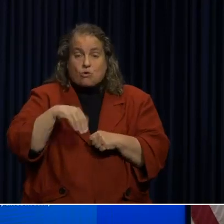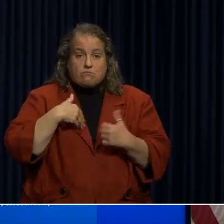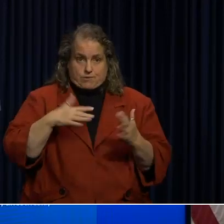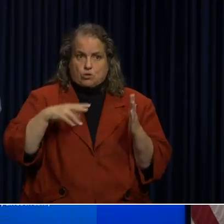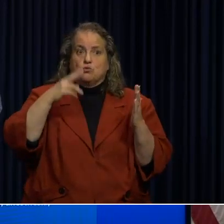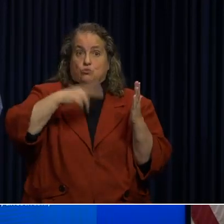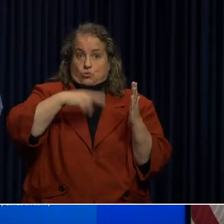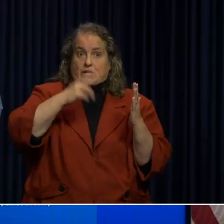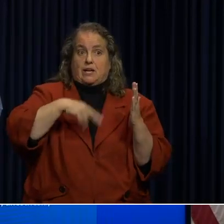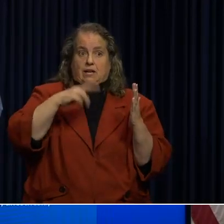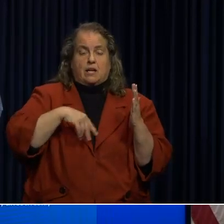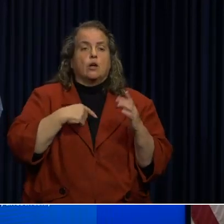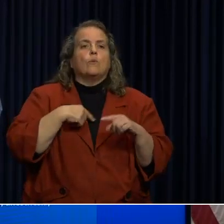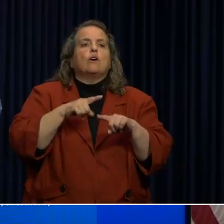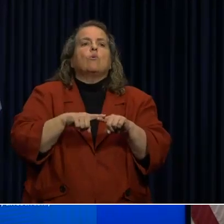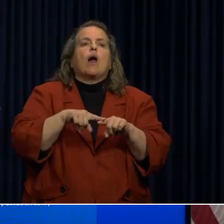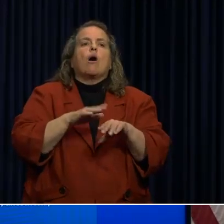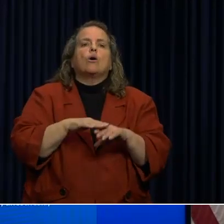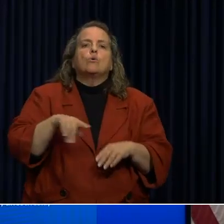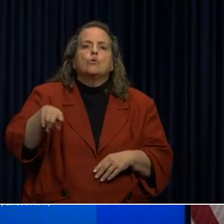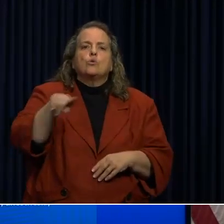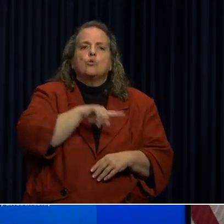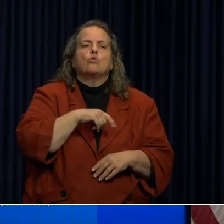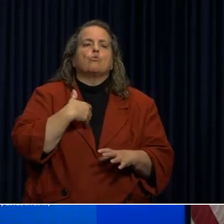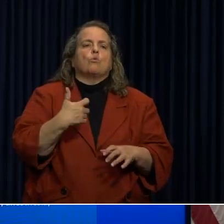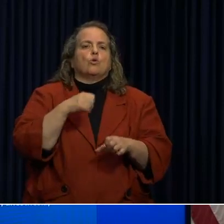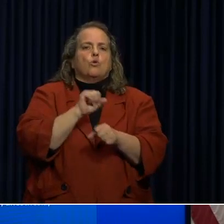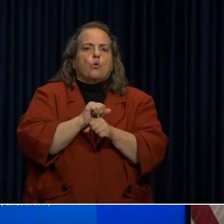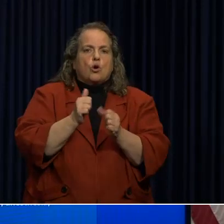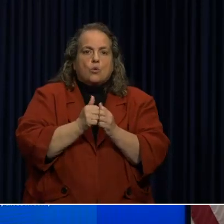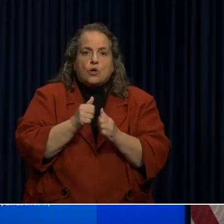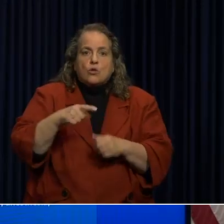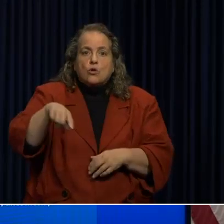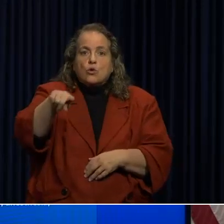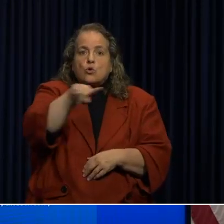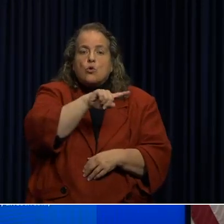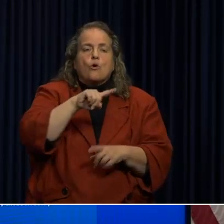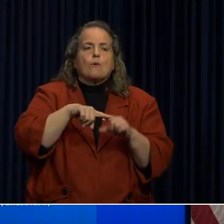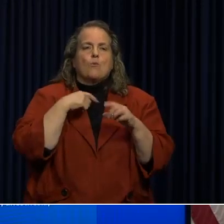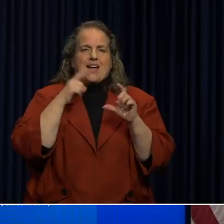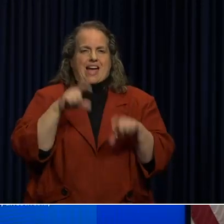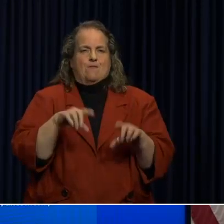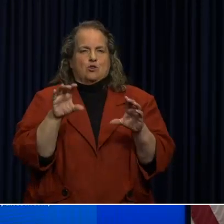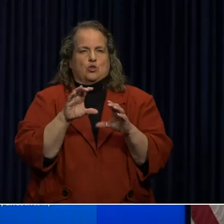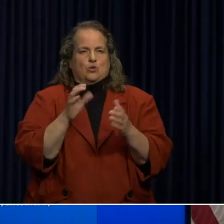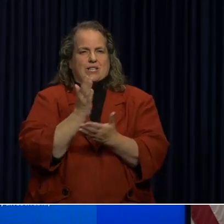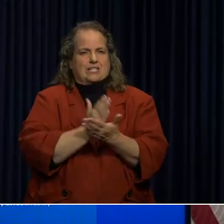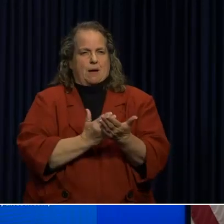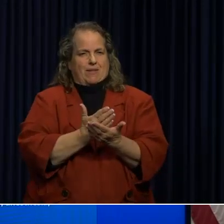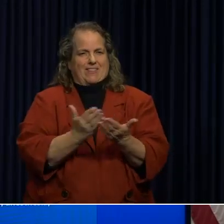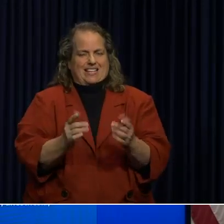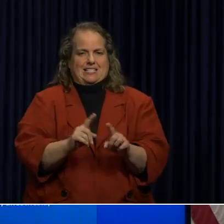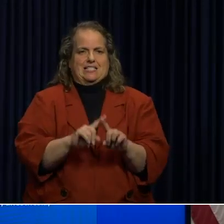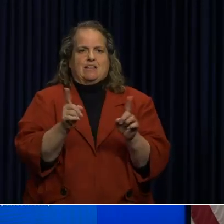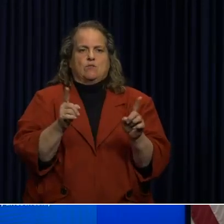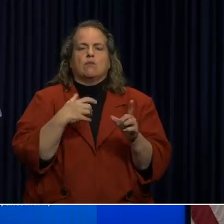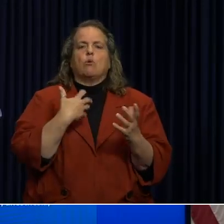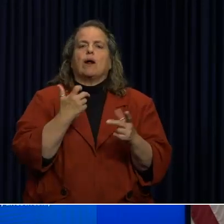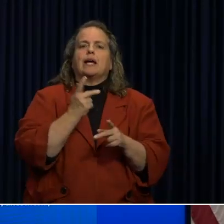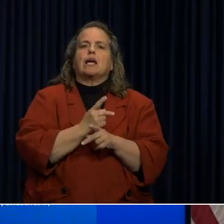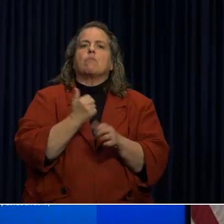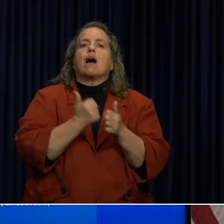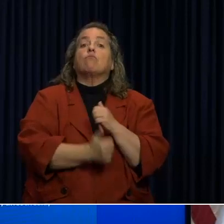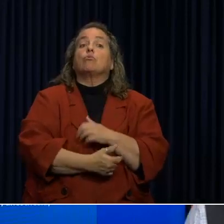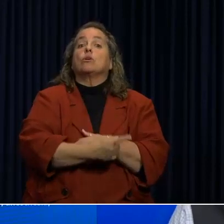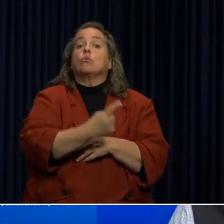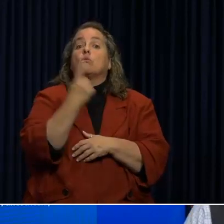we're relying on you, and we want to work with you. But we do have to do certain things differently after this if we're going to keep everyone safe. Thank you, Governor.